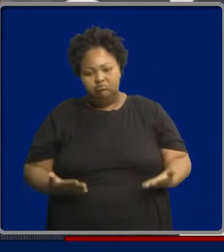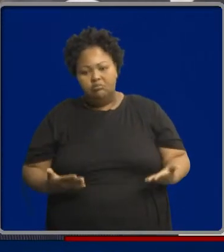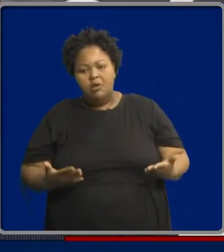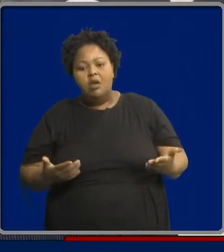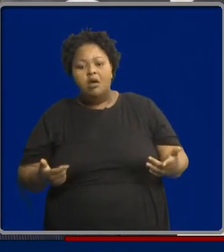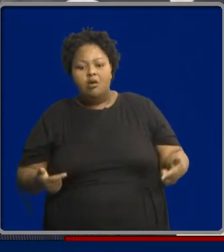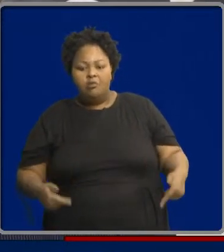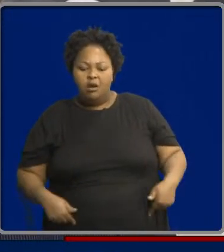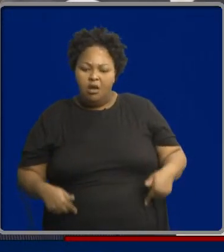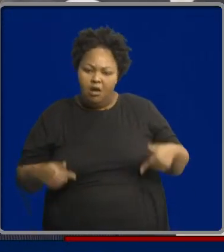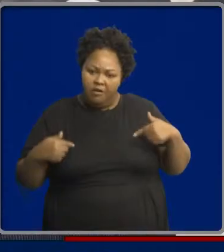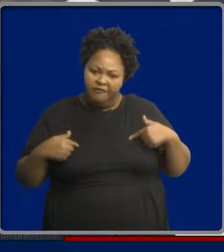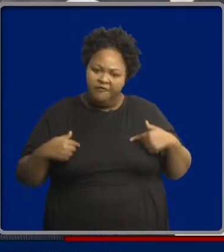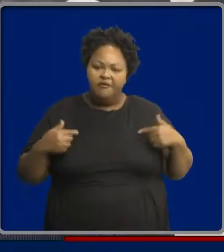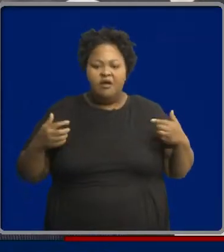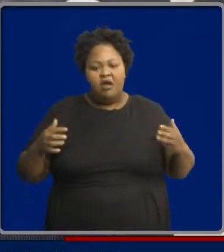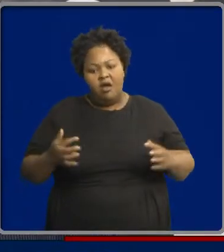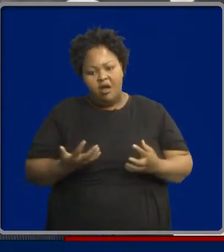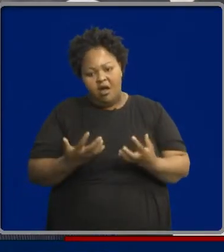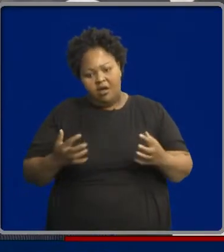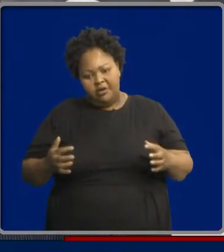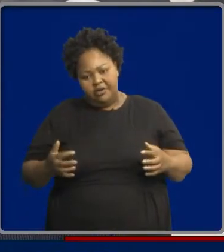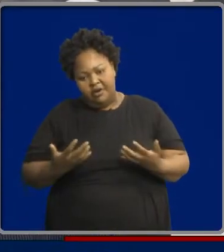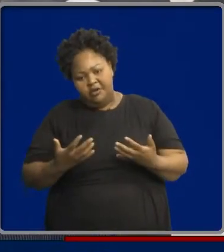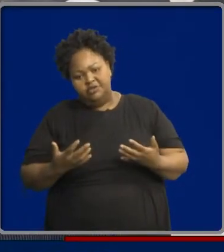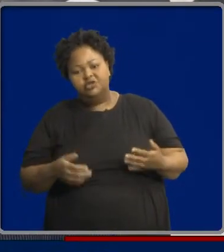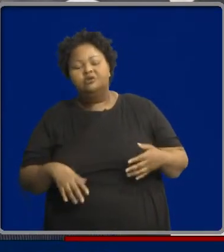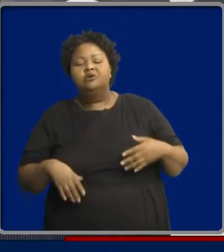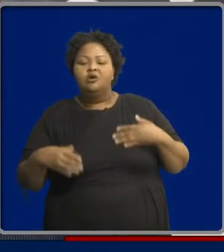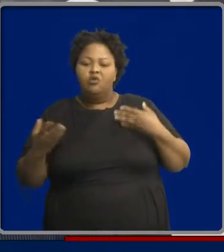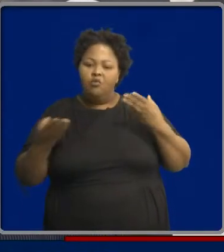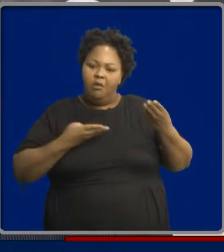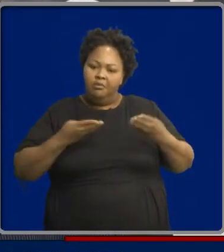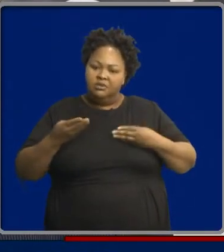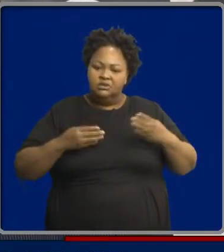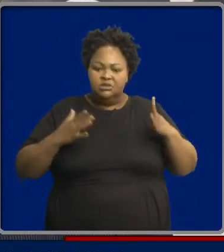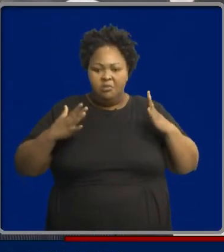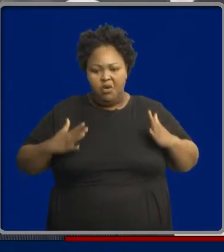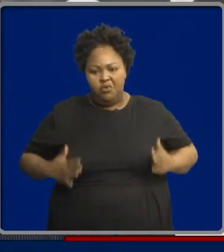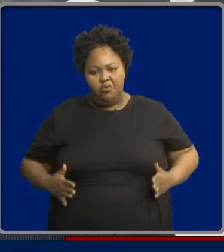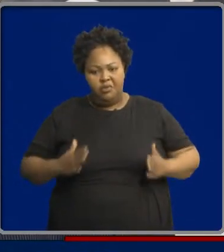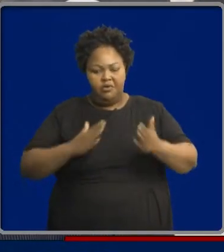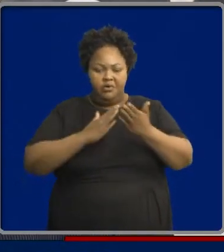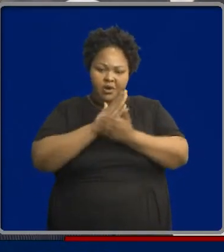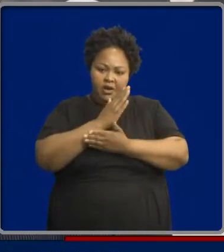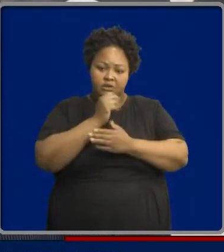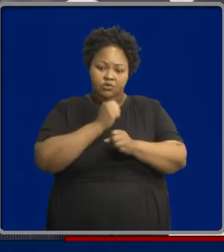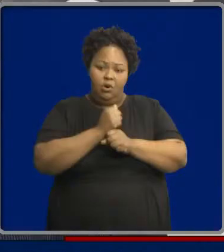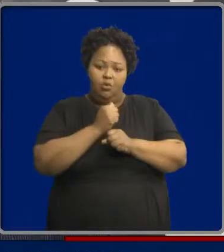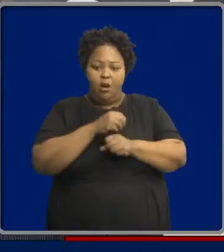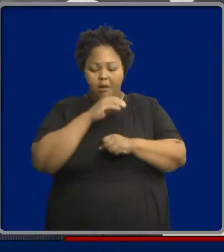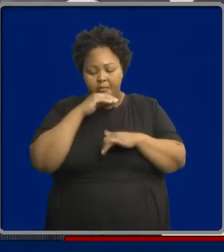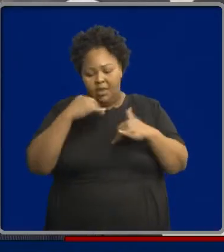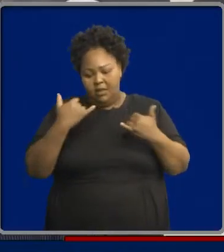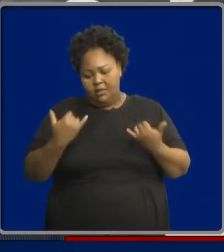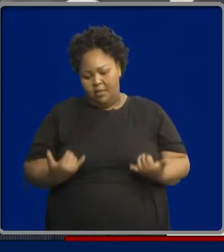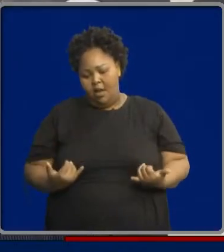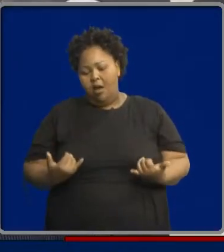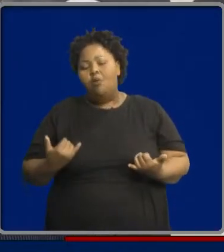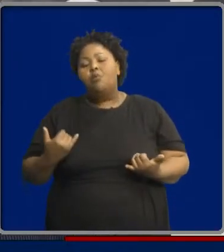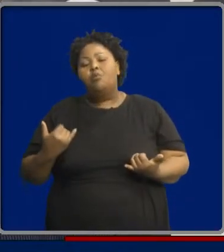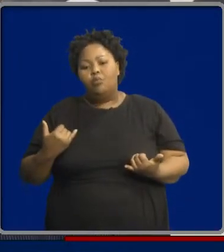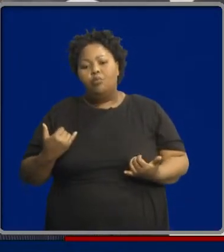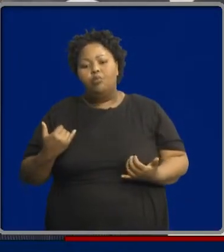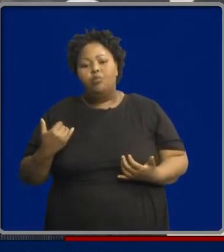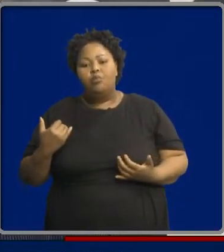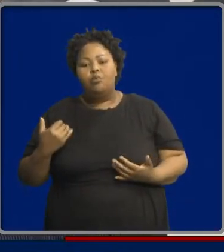education, capacity building, entrepreneurship, and human rights work. So a lot of that work is now not going